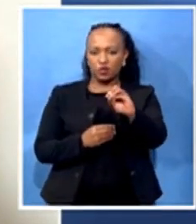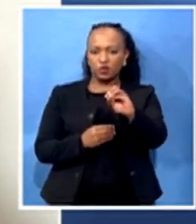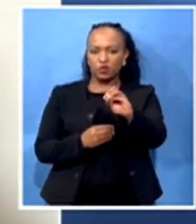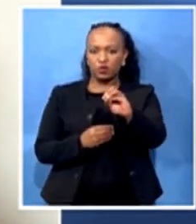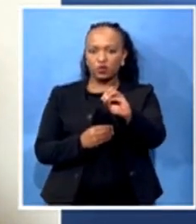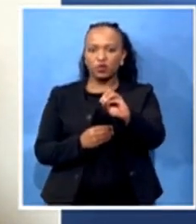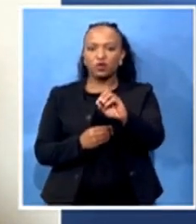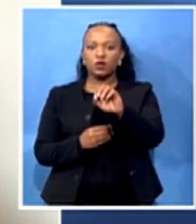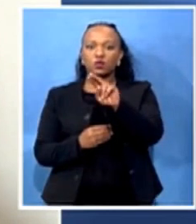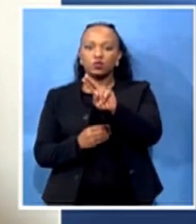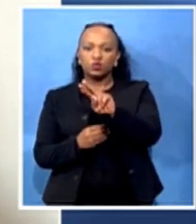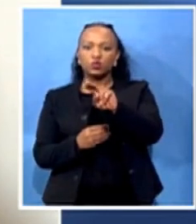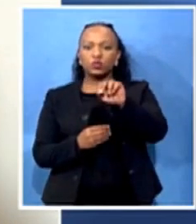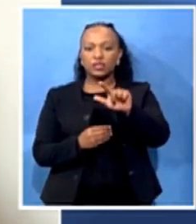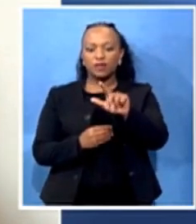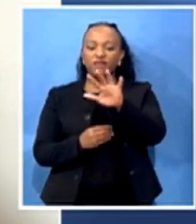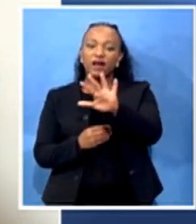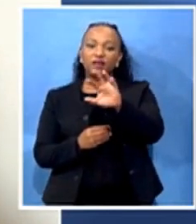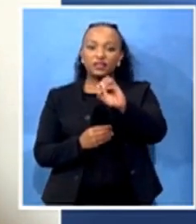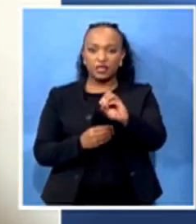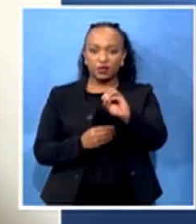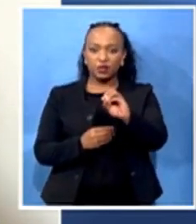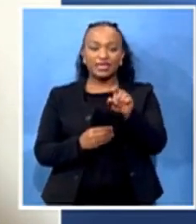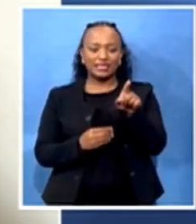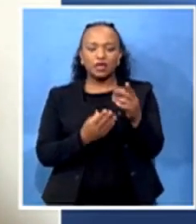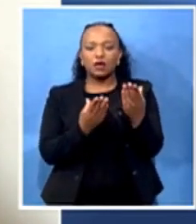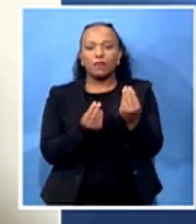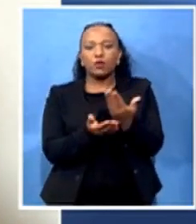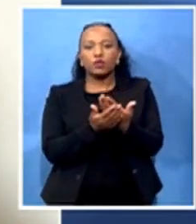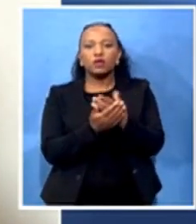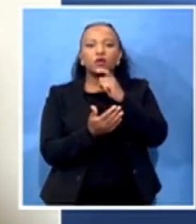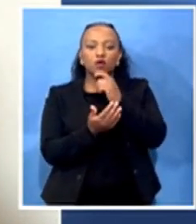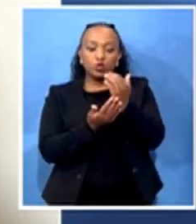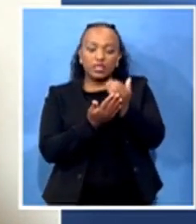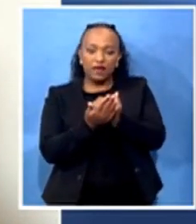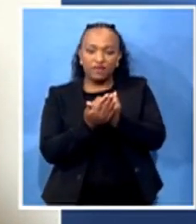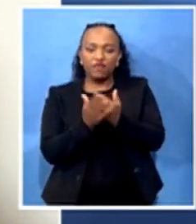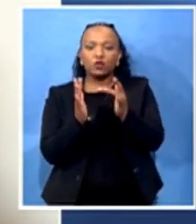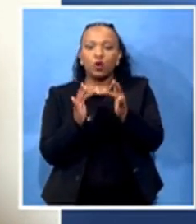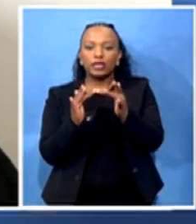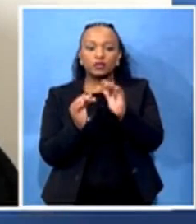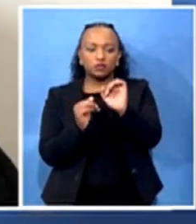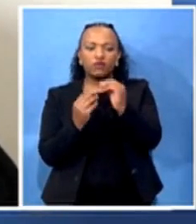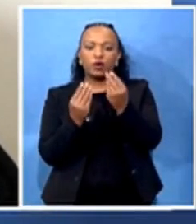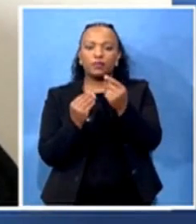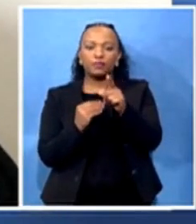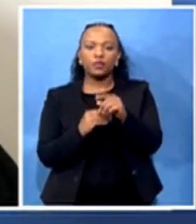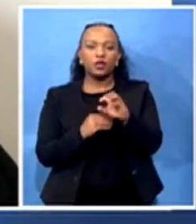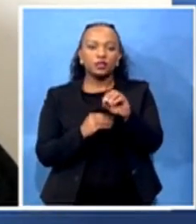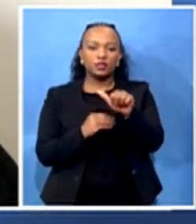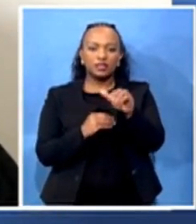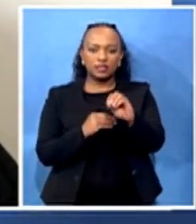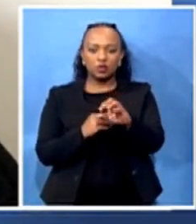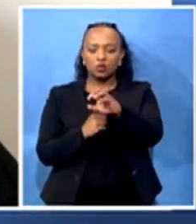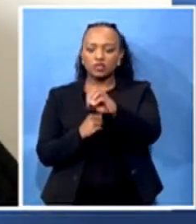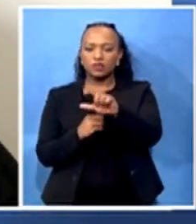2750. That's the number that they can save on their contact list on WhatsApp. Okay, 060 070